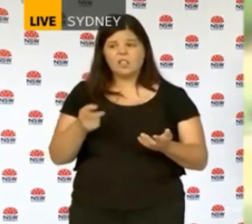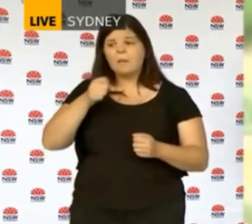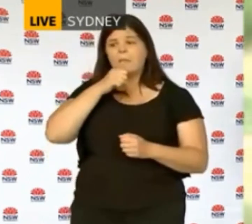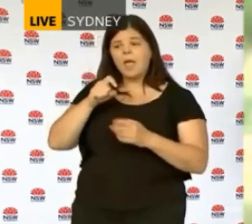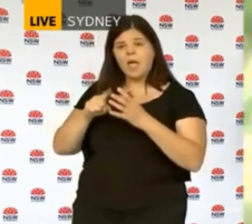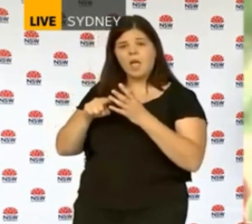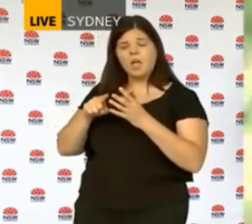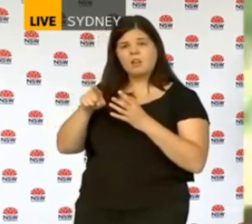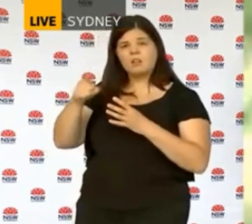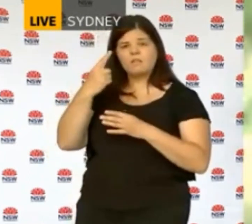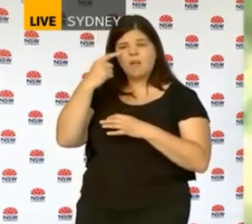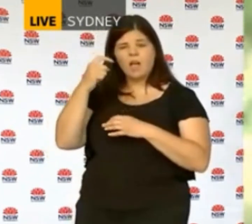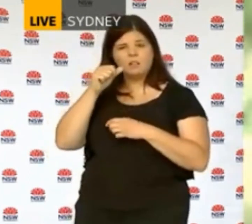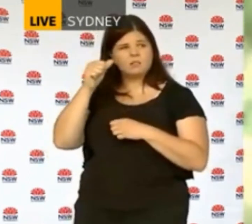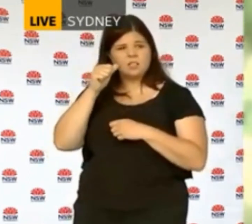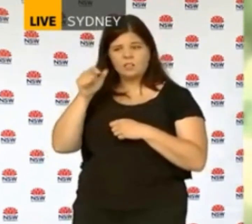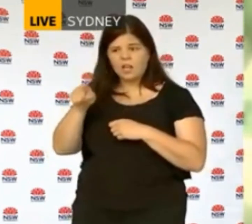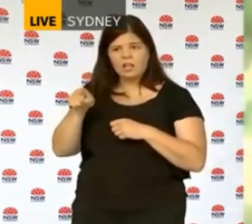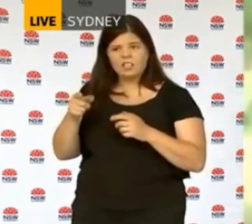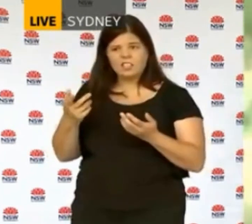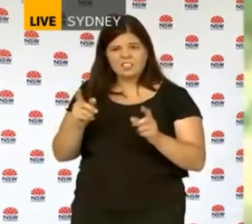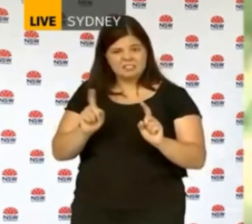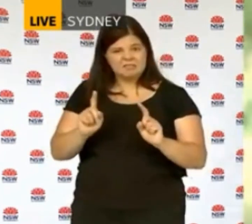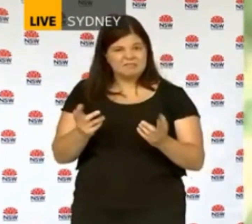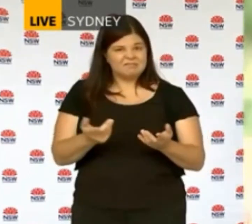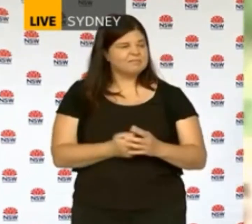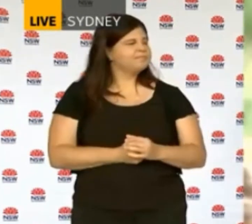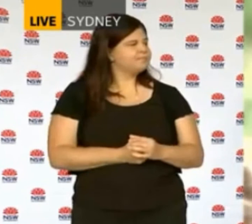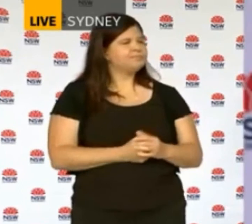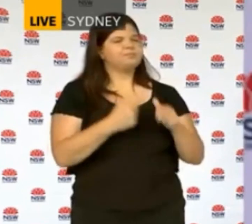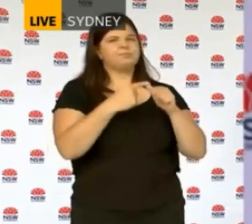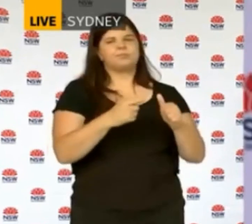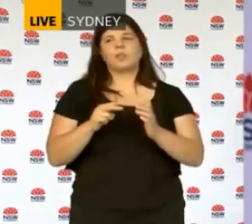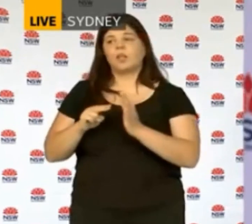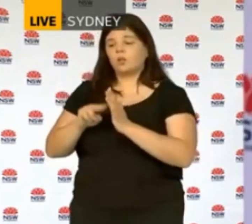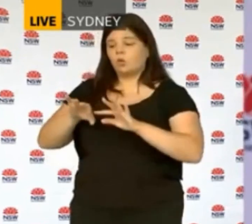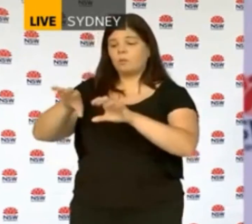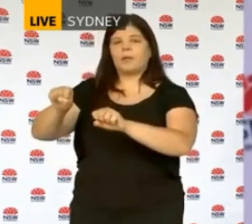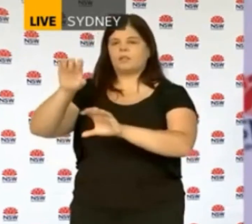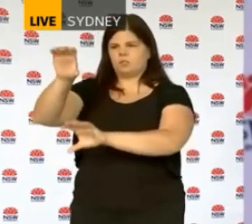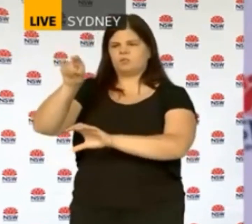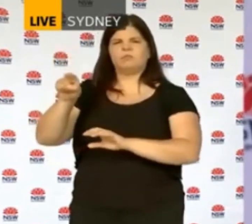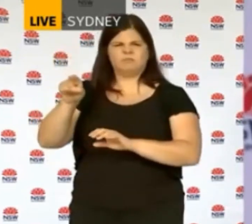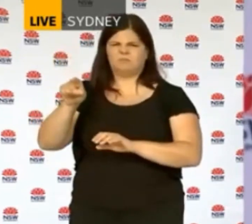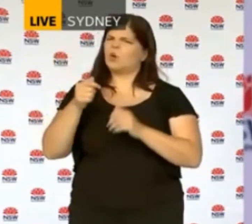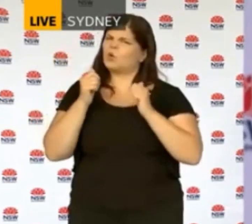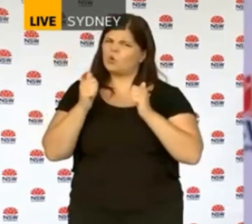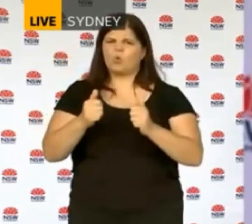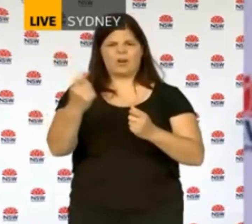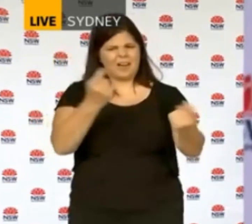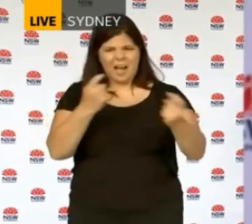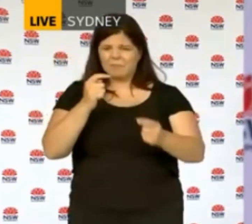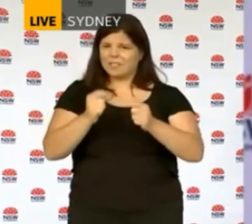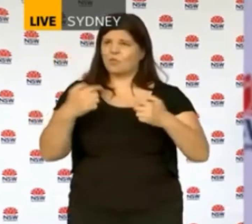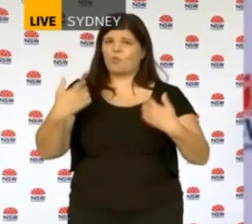an infection from the first one, second infection? So the Northern Beaches community have come out with stellar